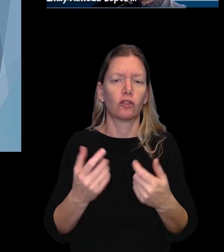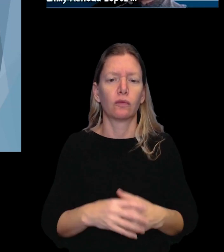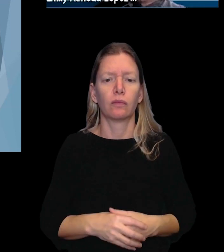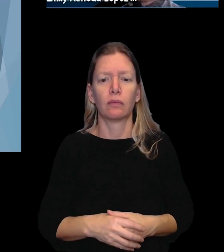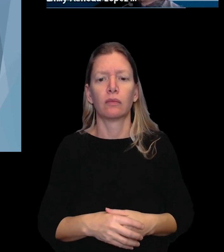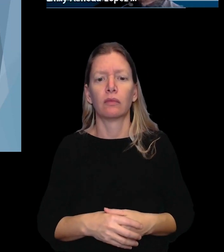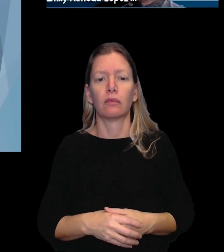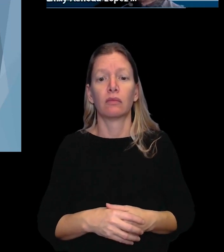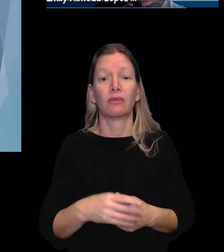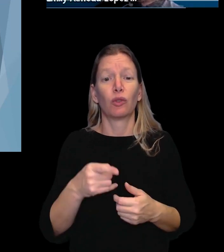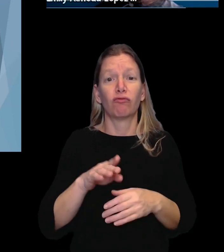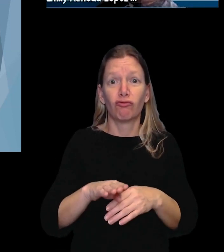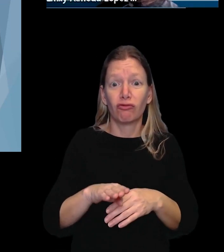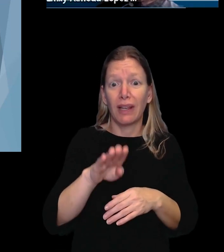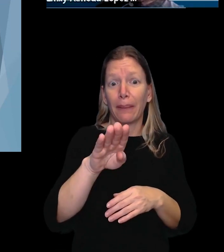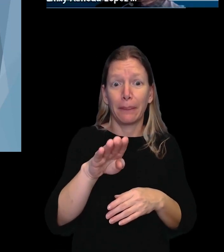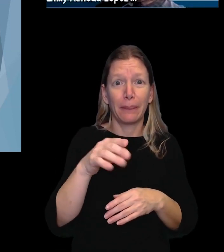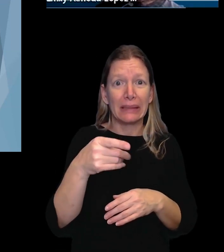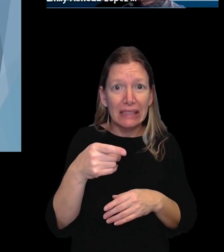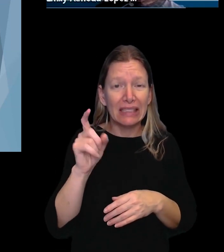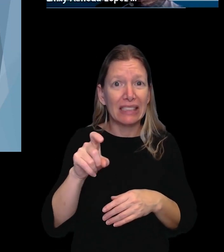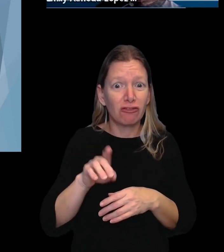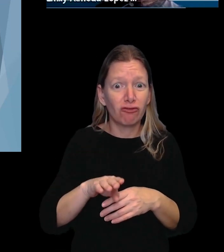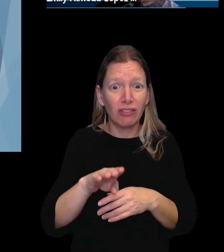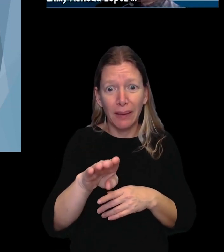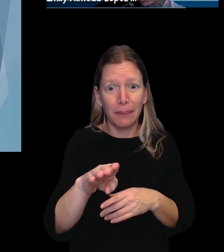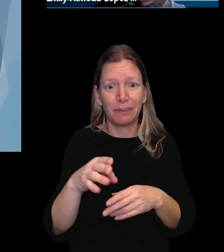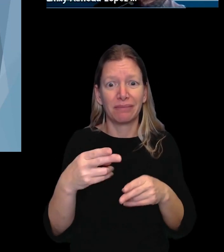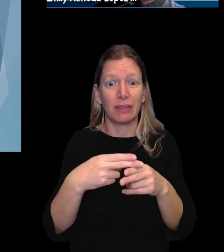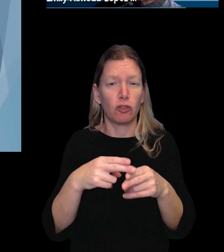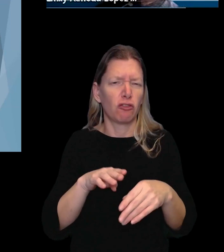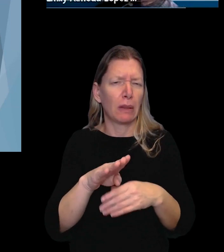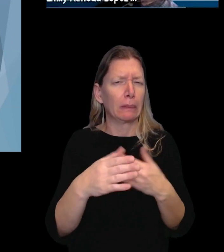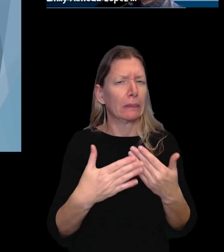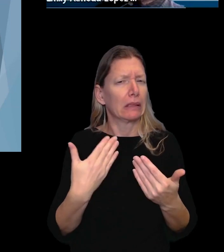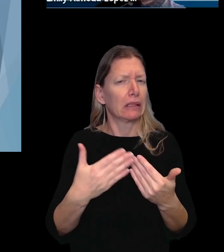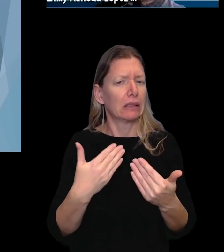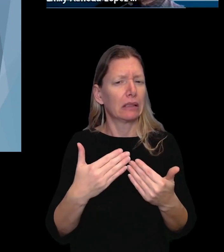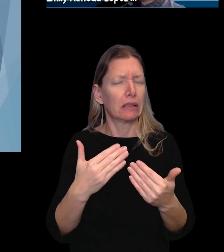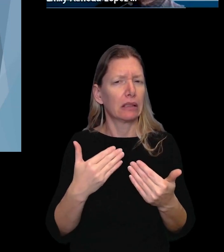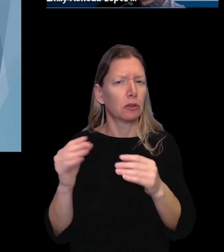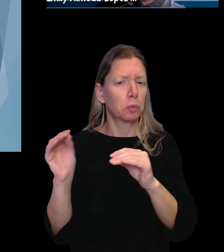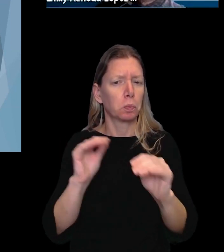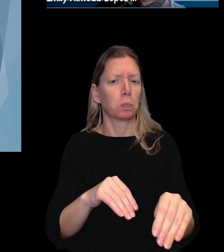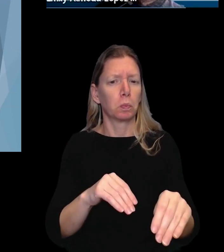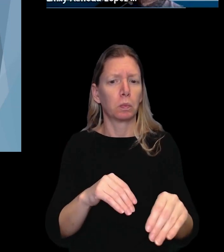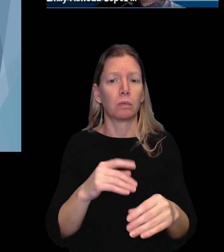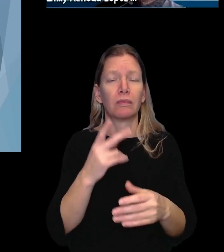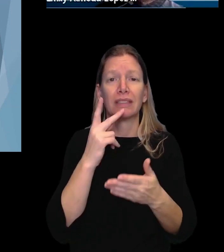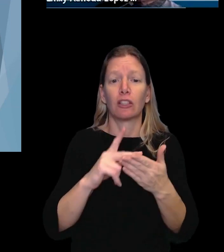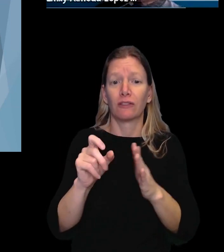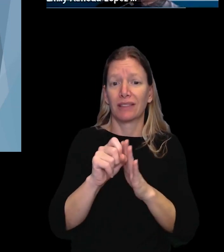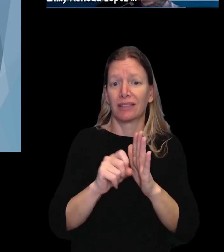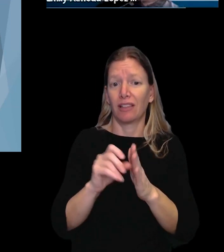don't get injured on that. And then if there's any issue that might need a ramp, temporary ramps are pretty easy to